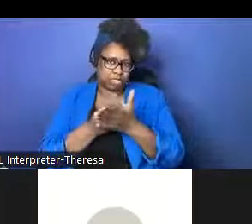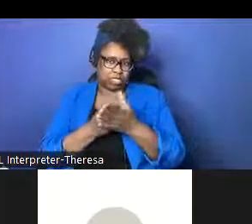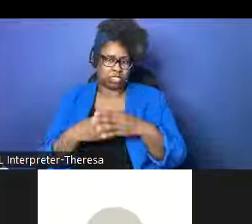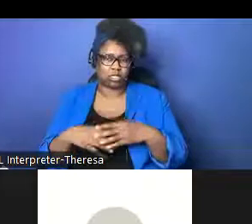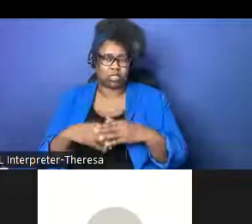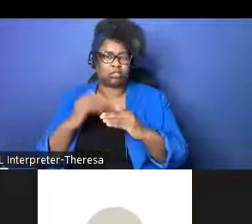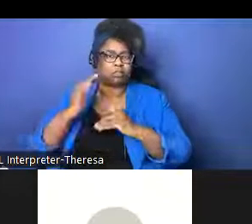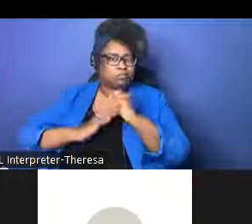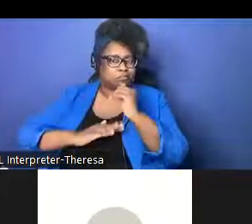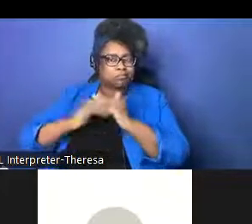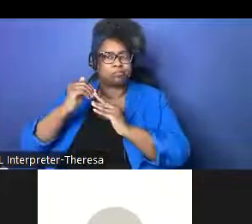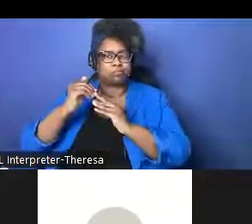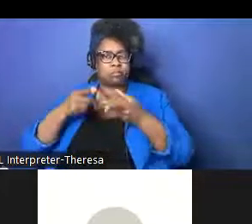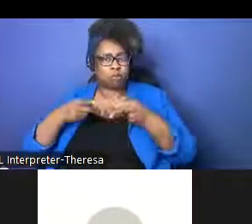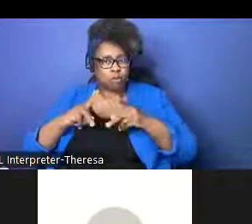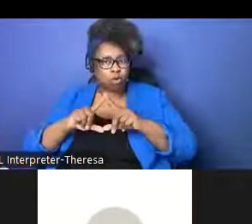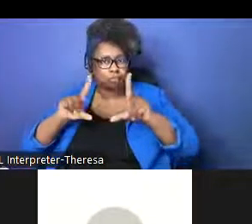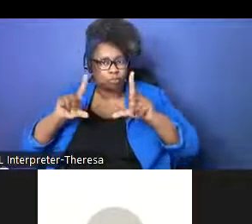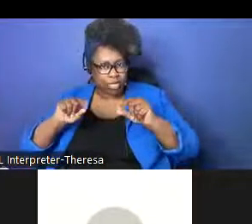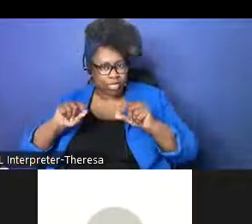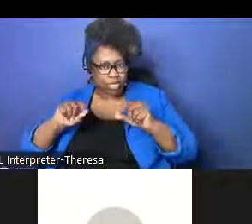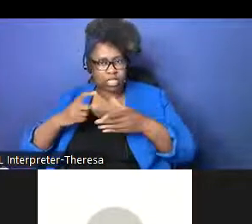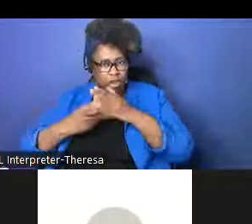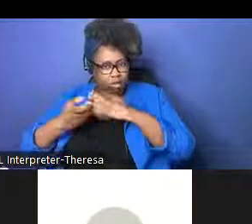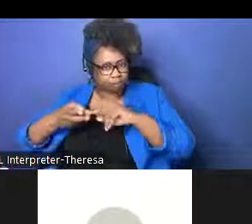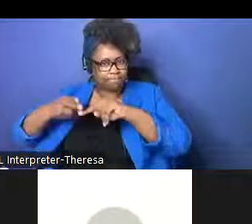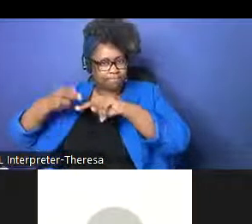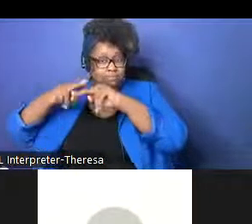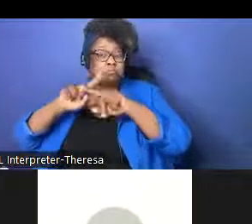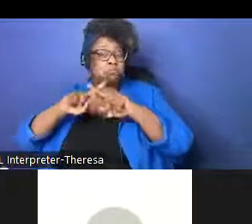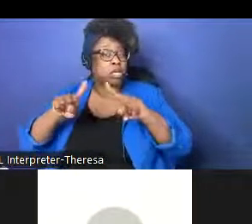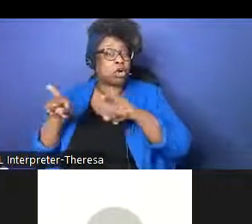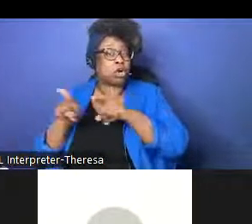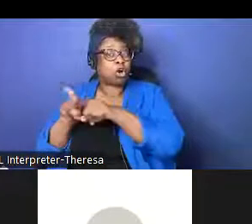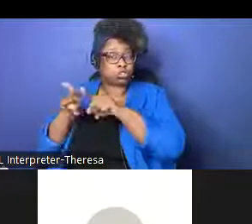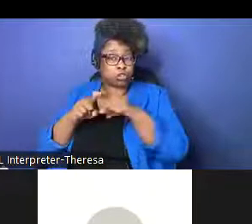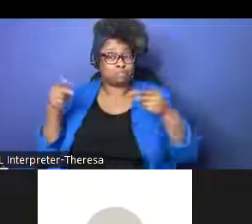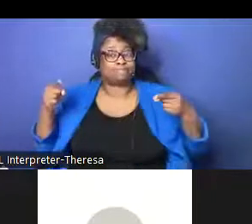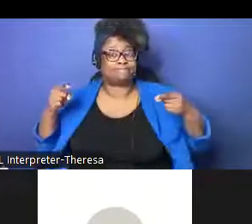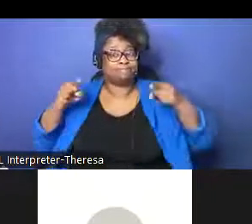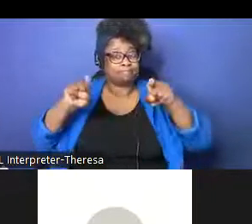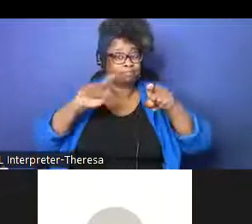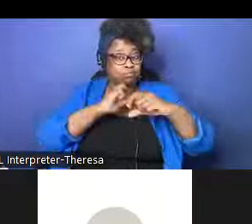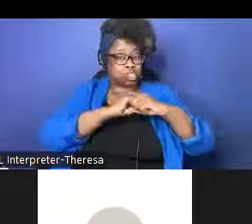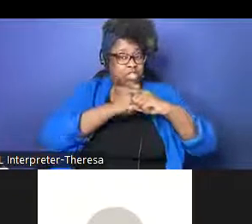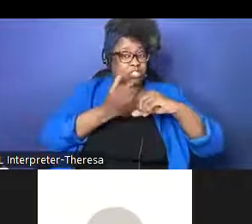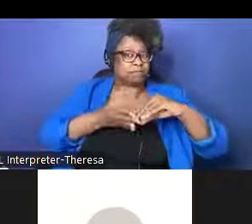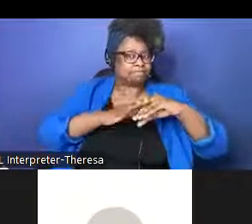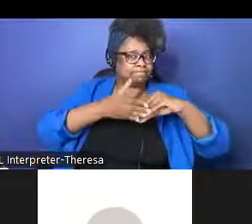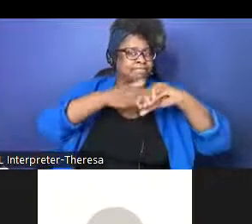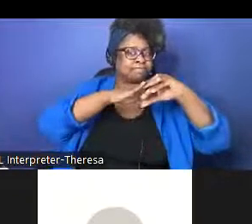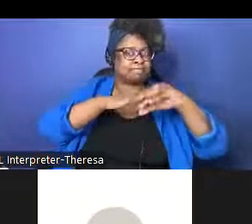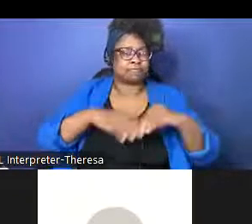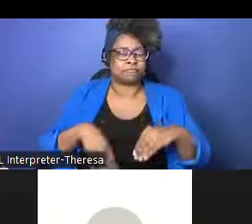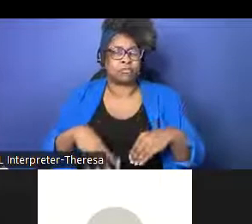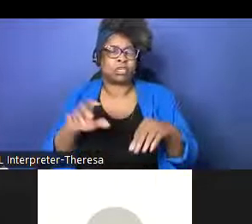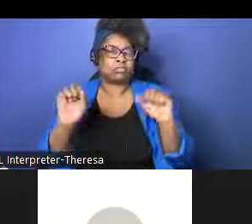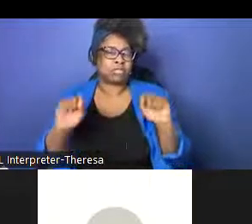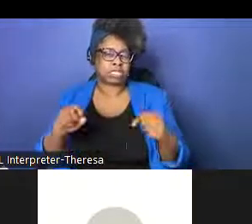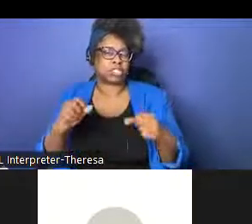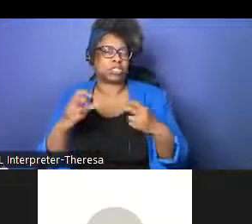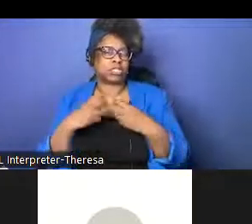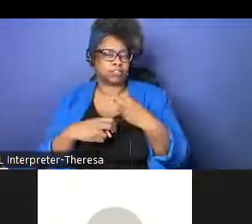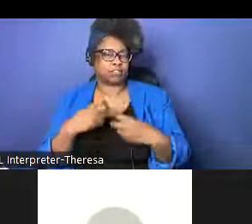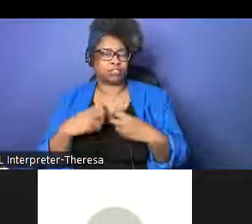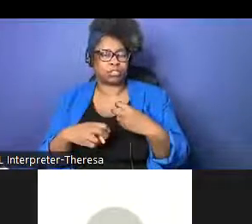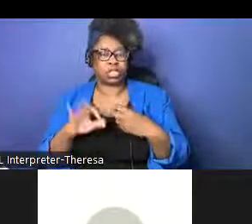and permitting goes up, but overall the level of protection is increased as well. However, potential issues to consider,